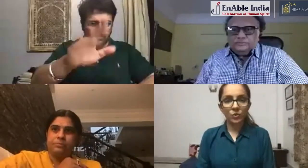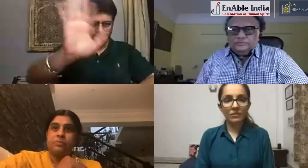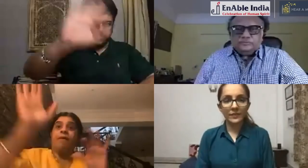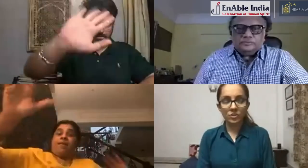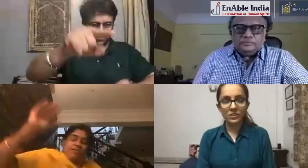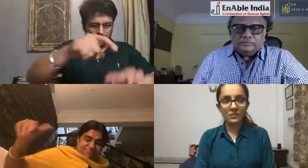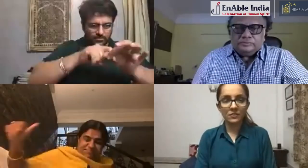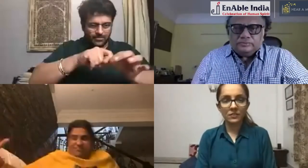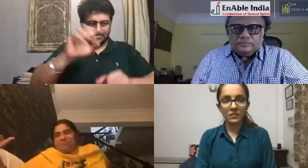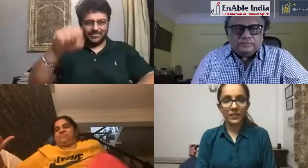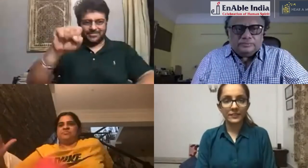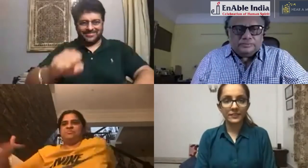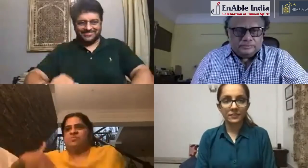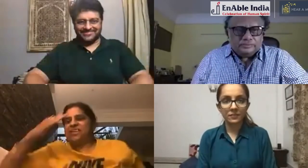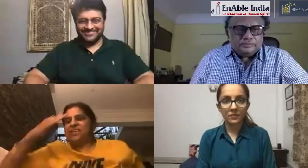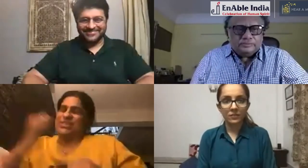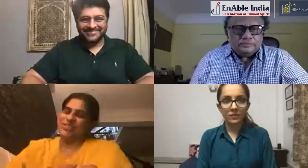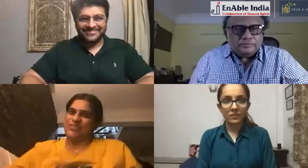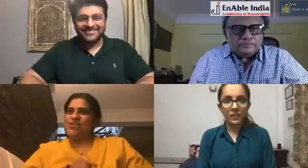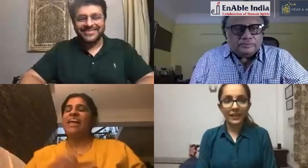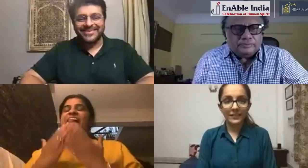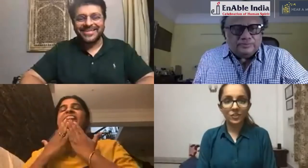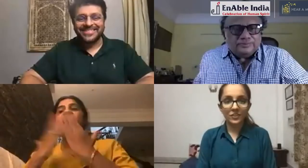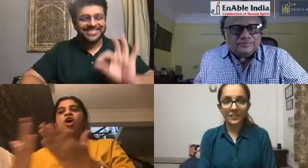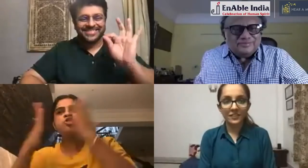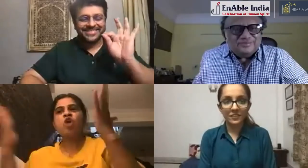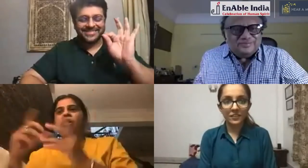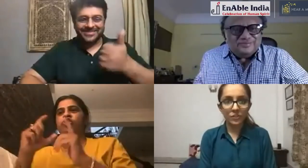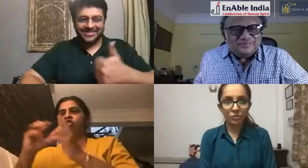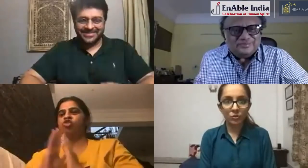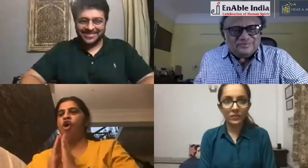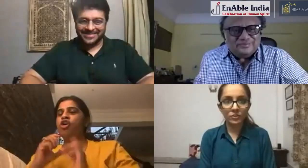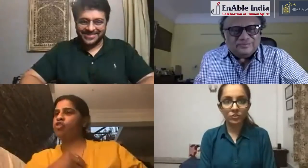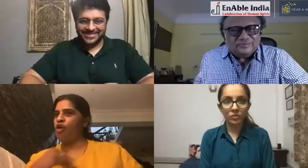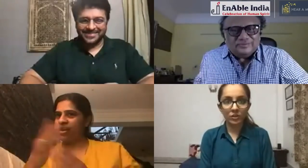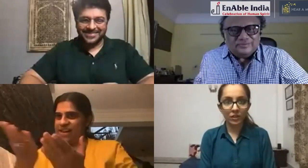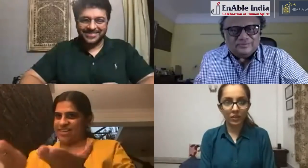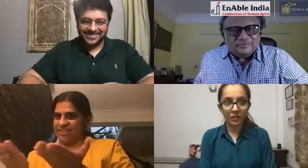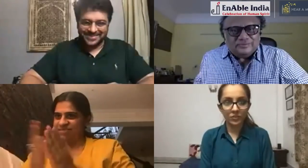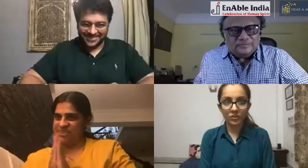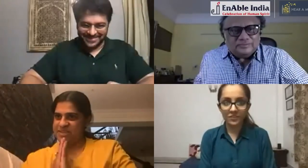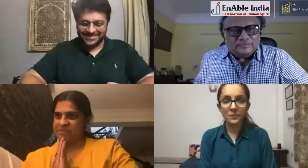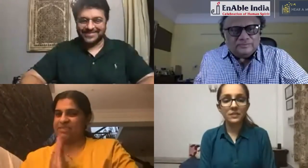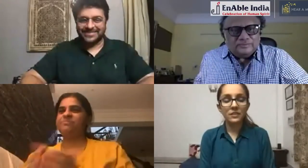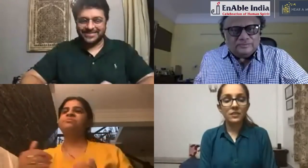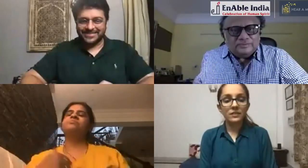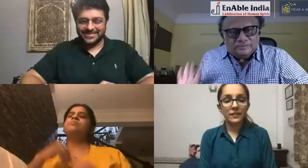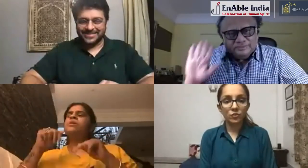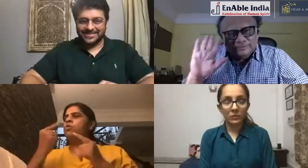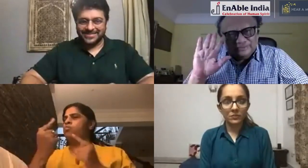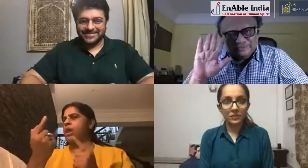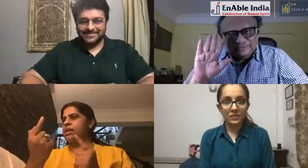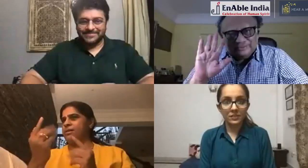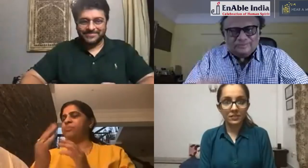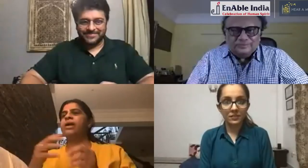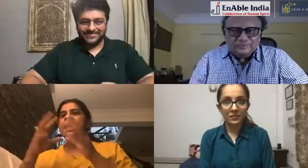Yeah, you have a question? Yes. Hi, sorry. Thank you so much, Dr. Saab. Thank you so